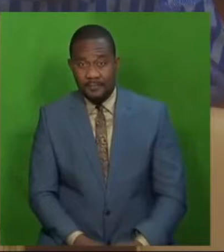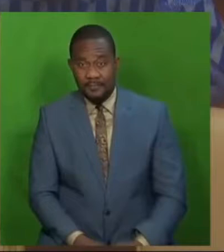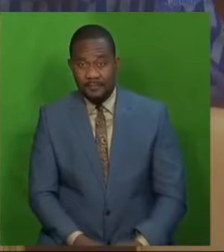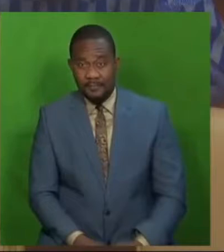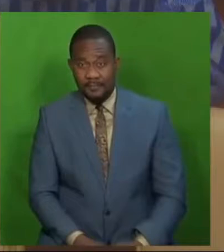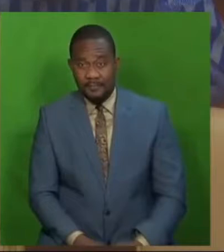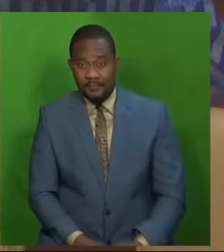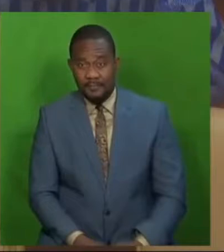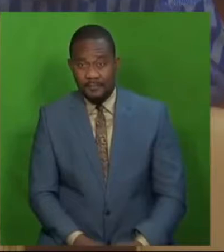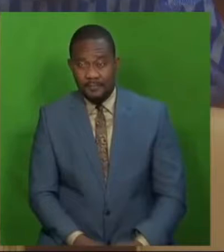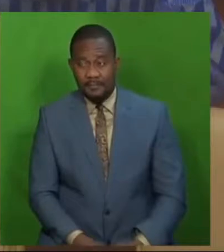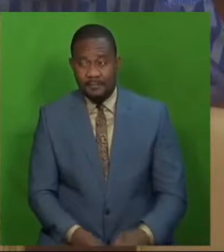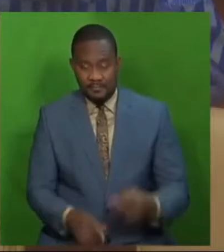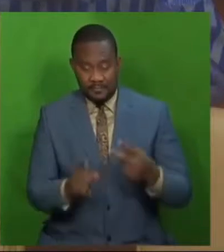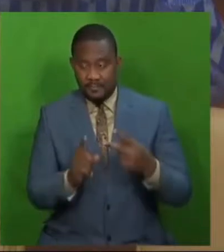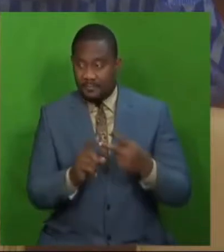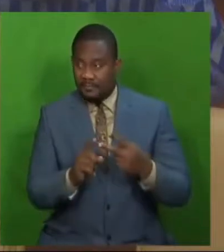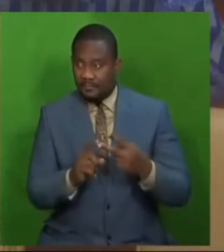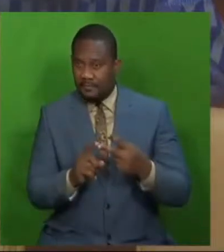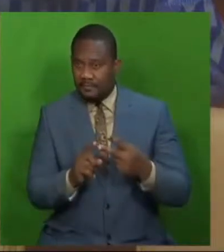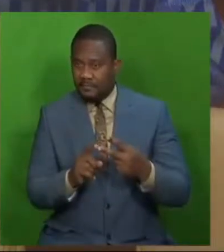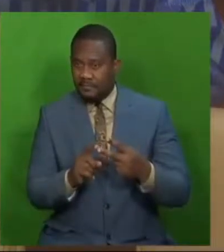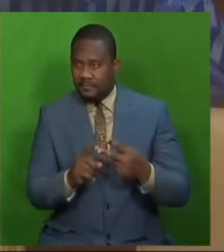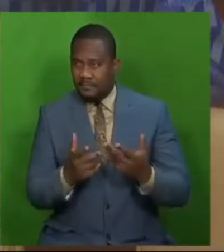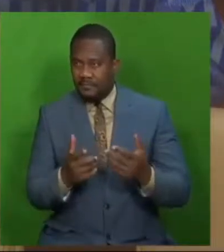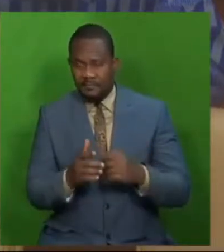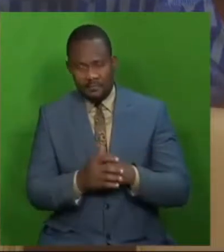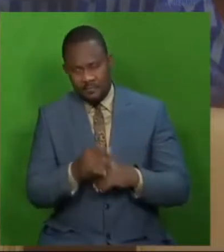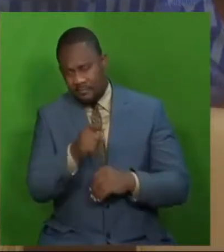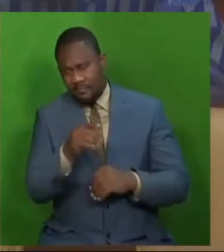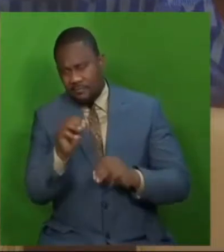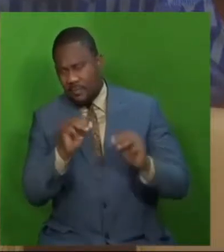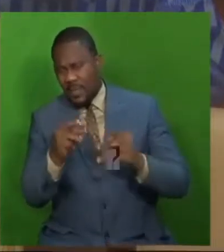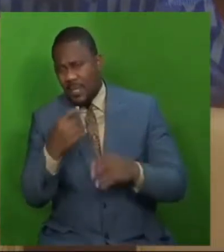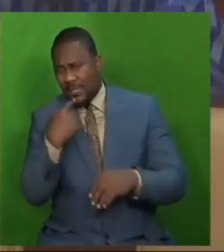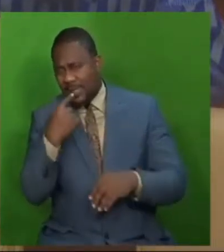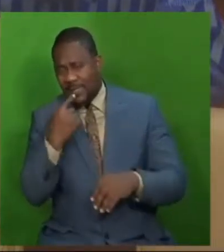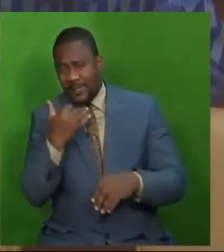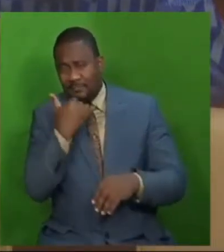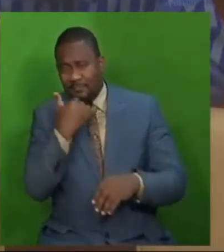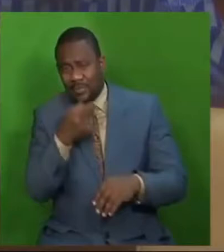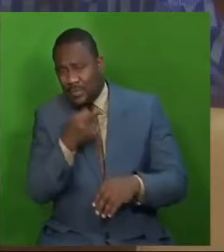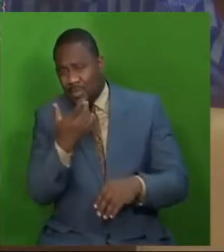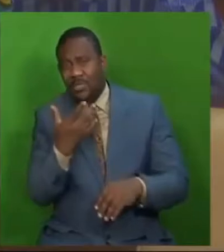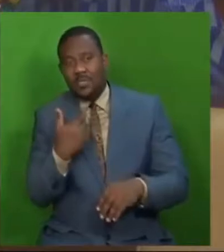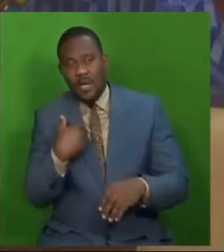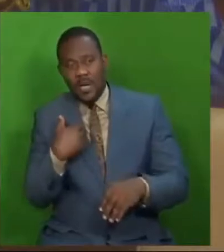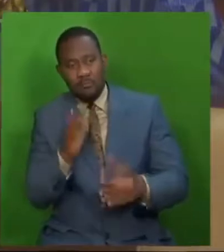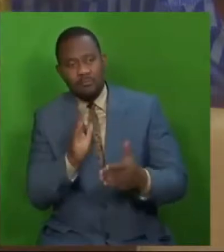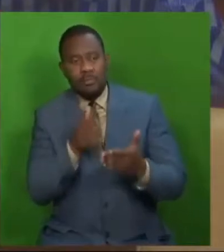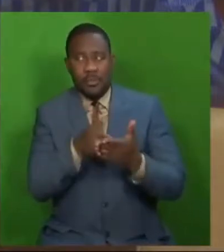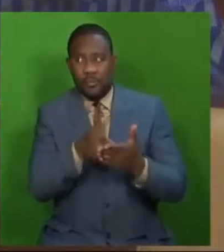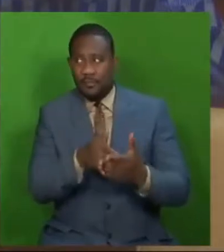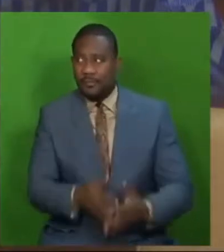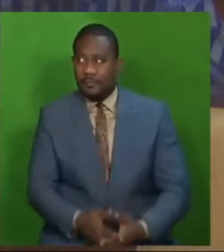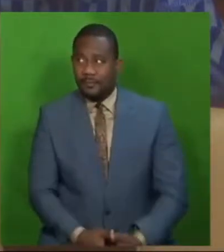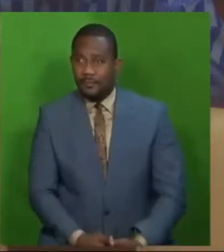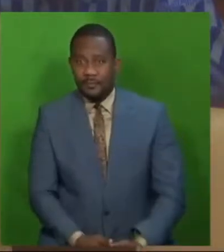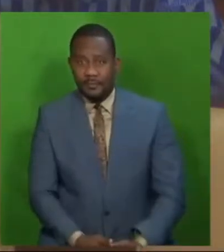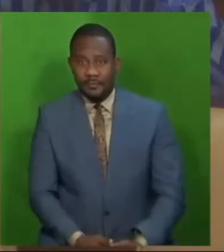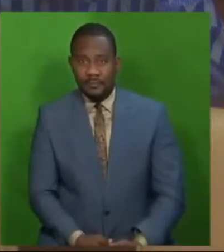And B, to elucidate some matter raised by the member, and that is where I'm coming from. Mr. Speaker, my colleague on the other side